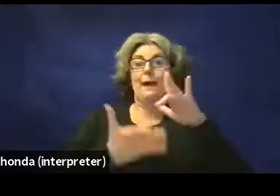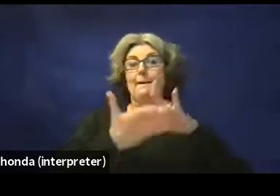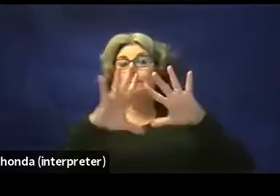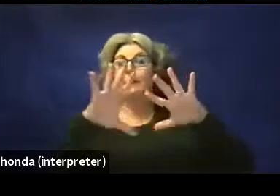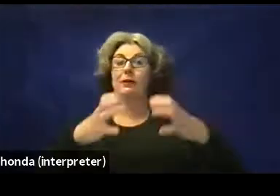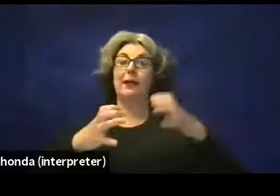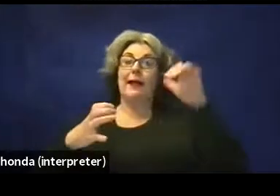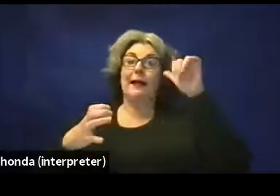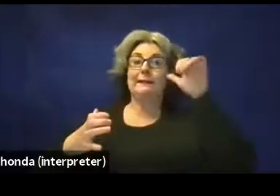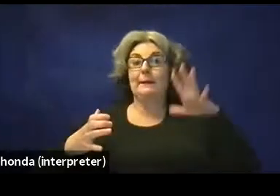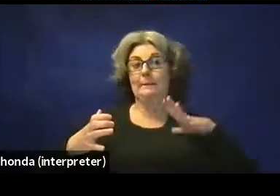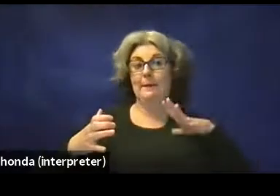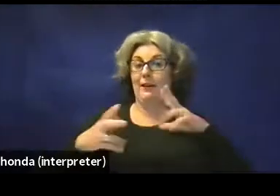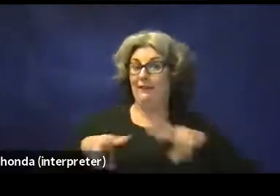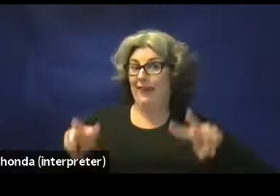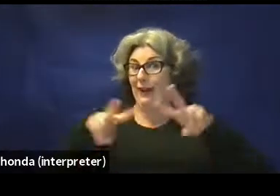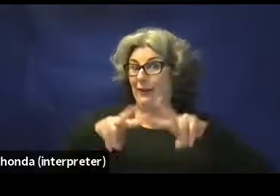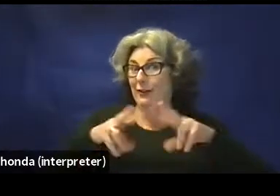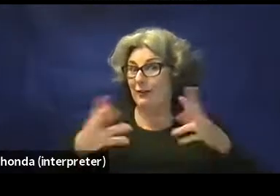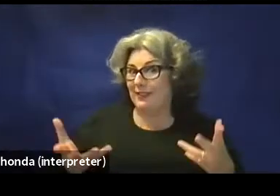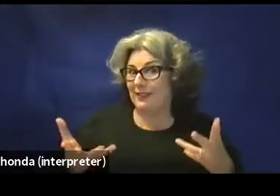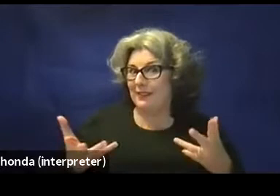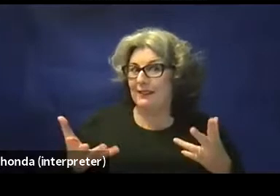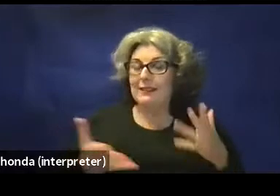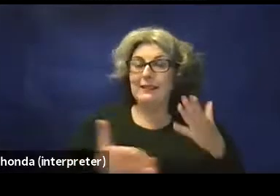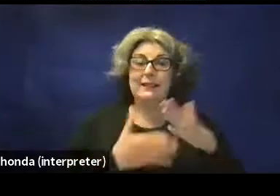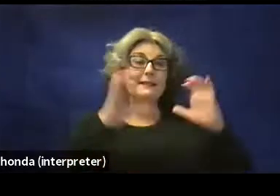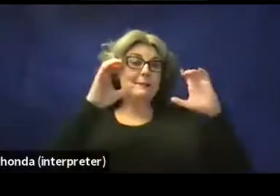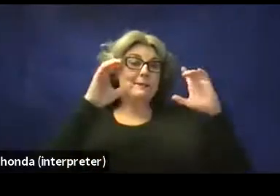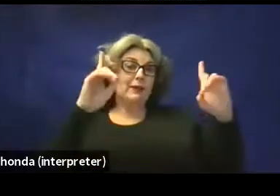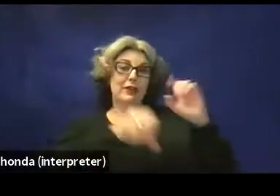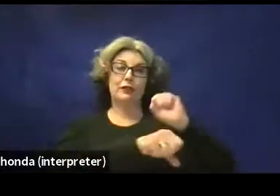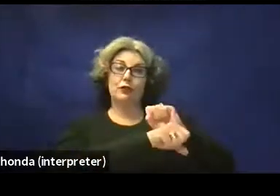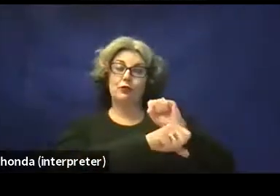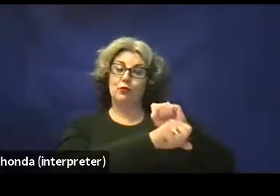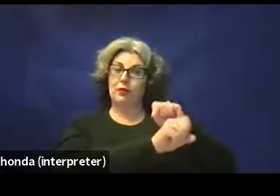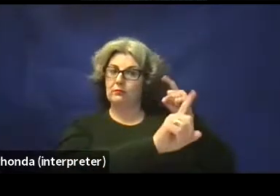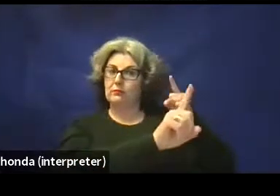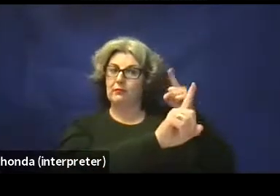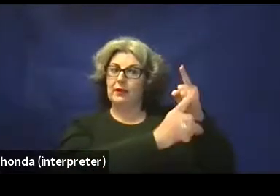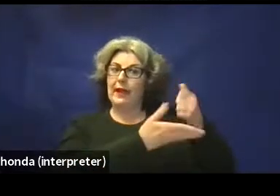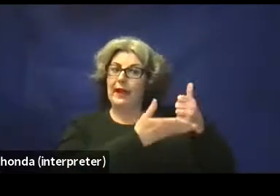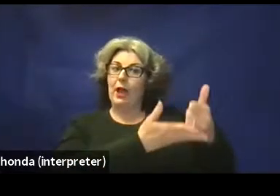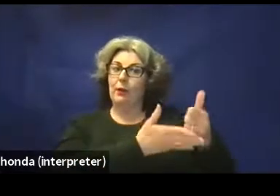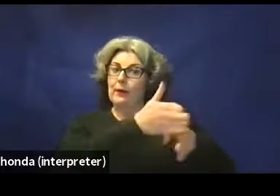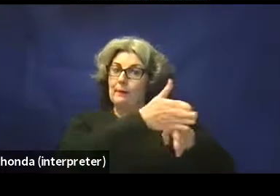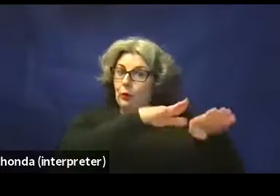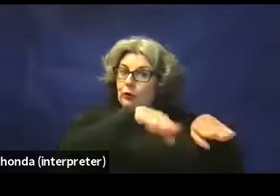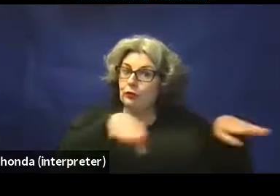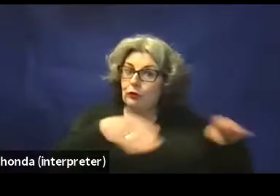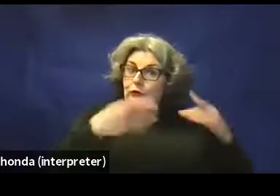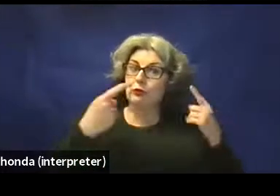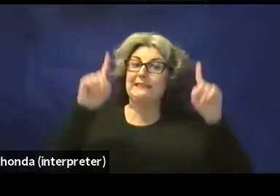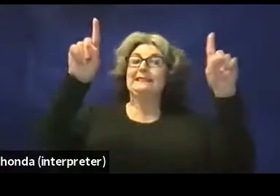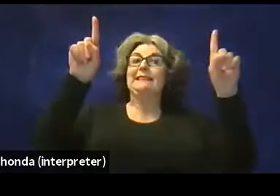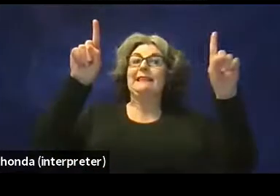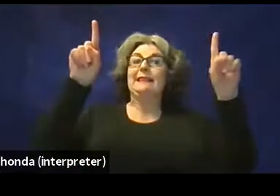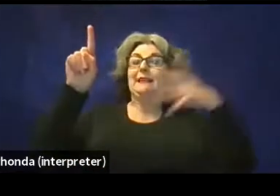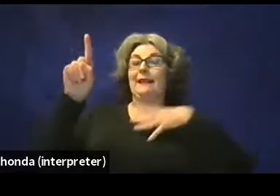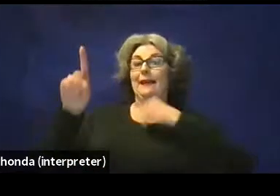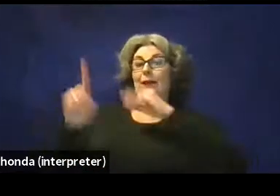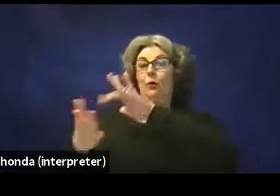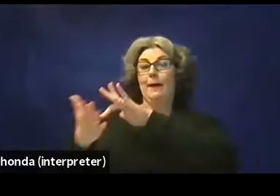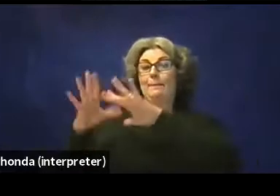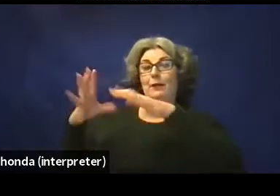middle-class, male values, and some educational efforts are aimed at helping minority children to succeed in a white,